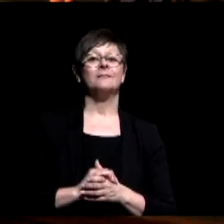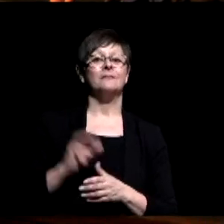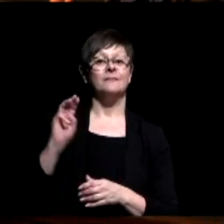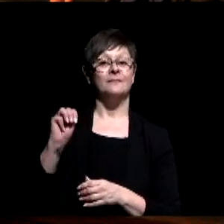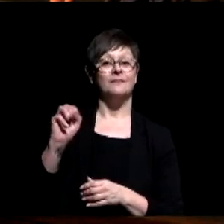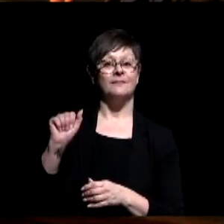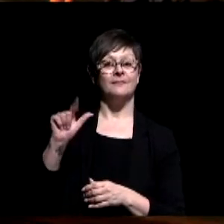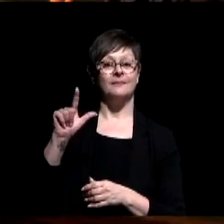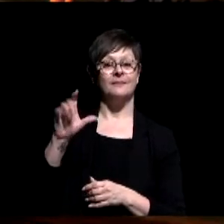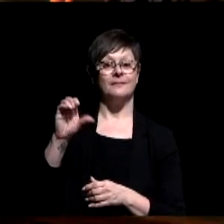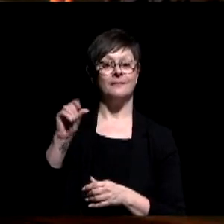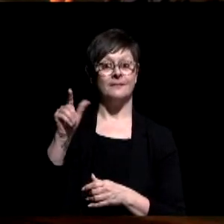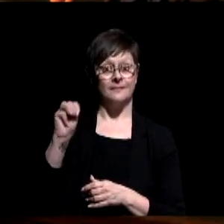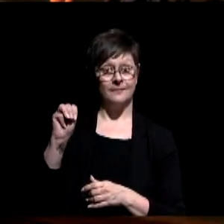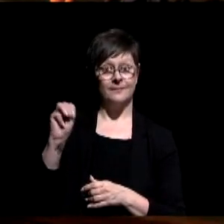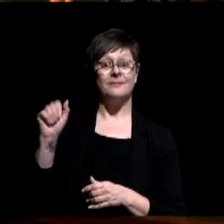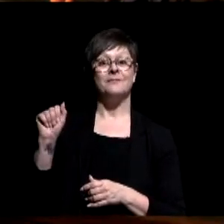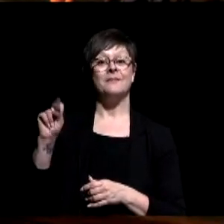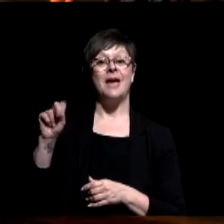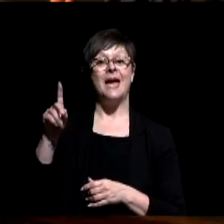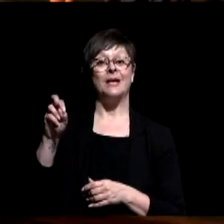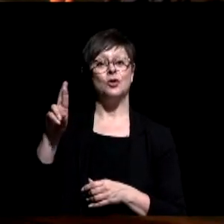Malcolm Anderson White.